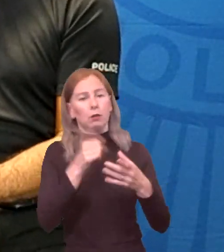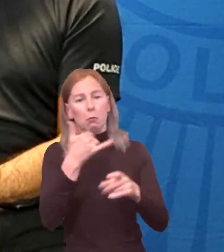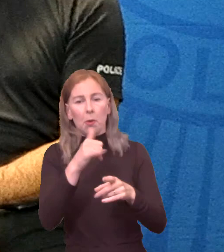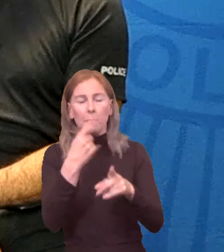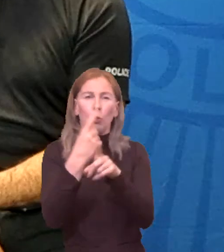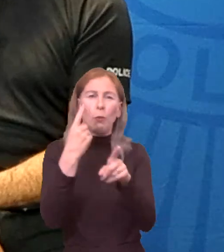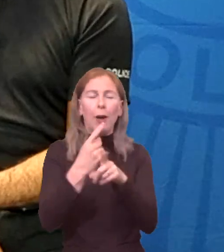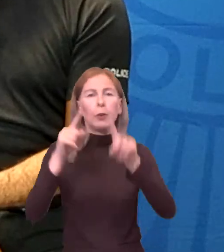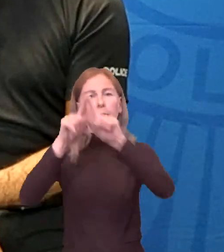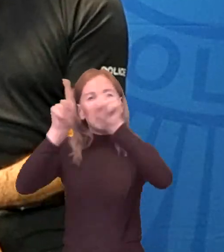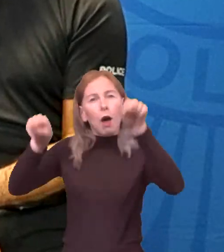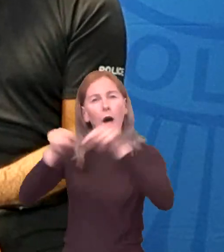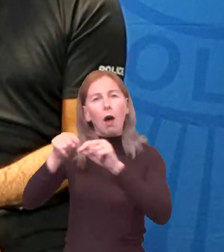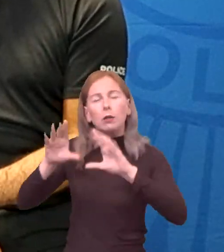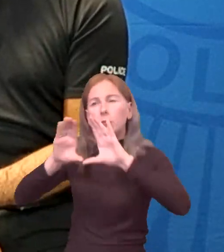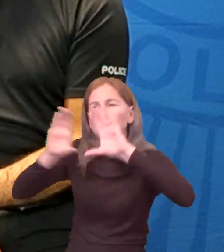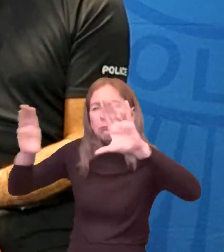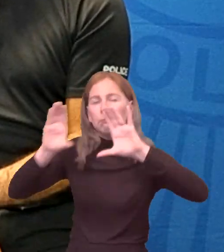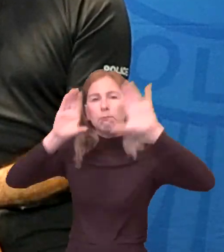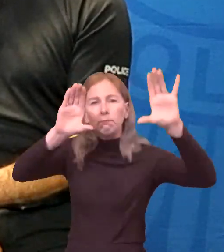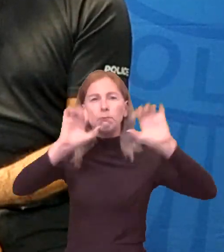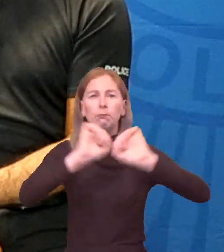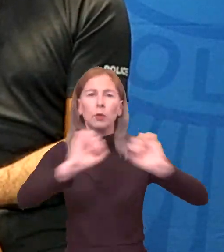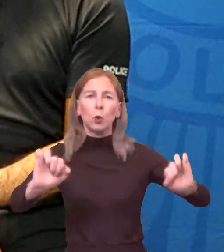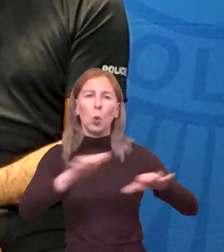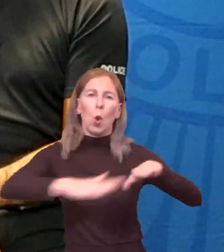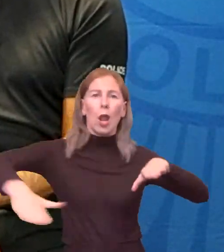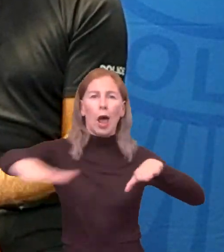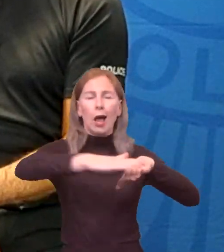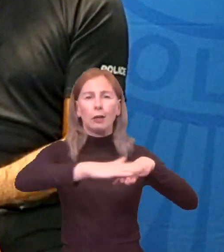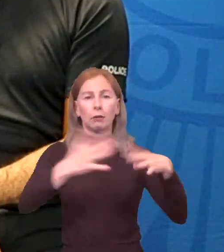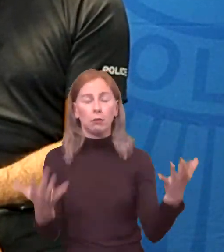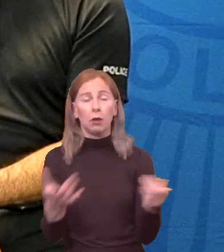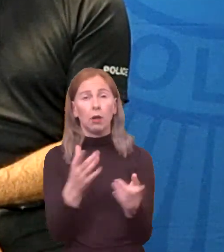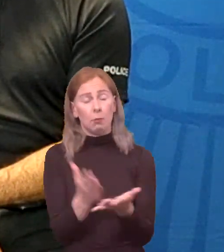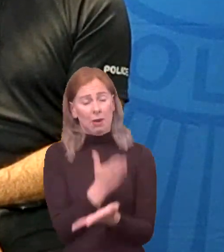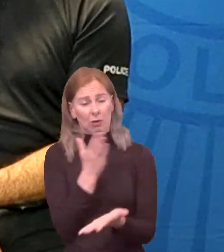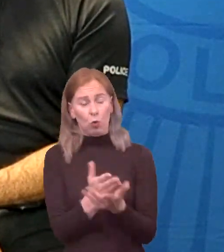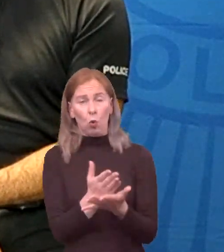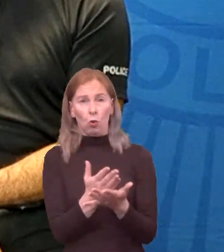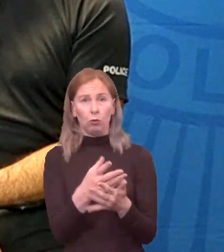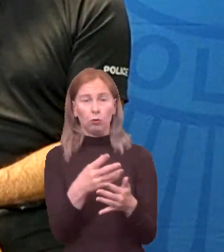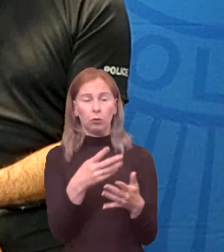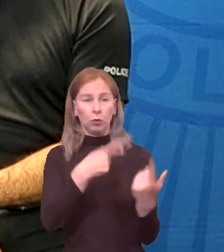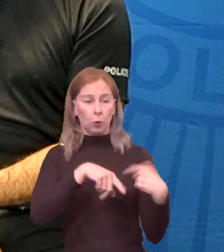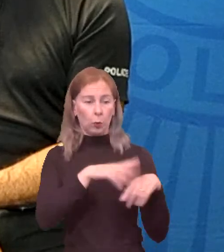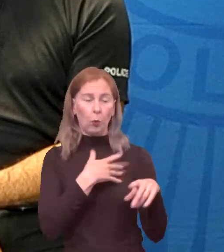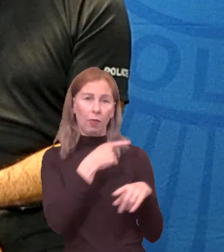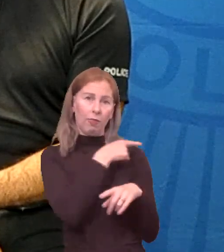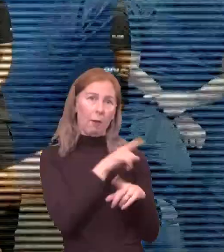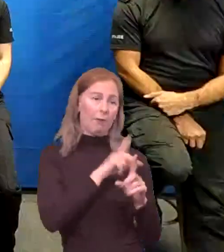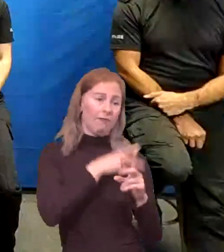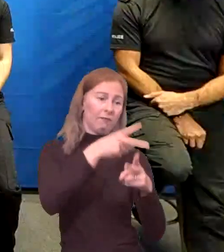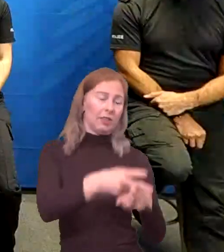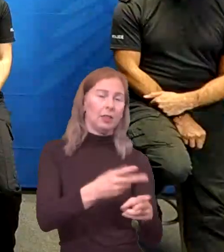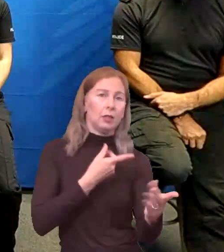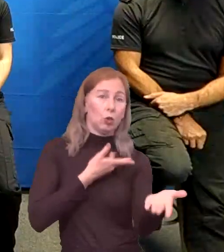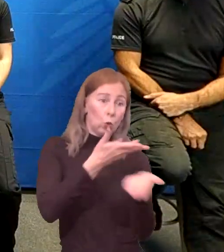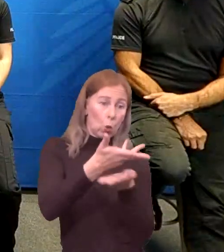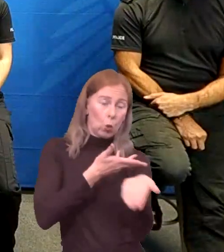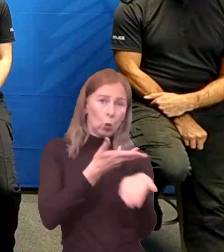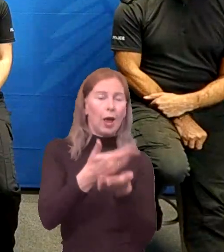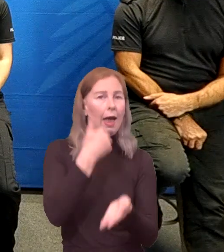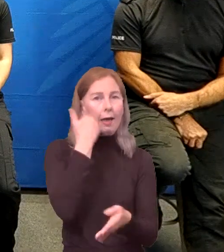do speak to you after each occasion, even if we don't have a suspect and can't take it further. So I think it's probably a